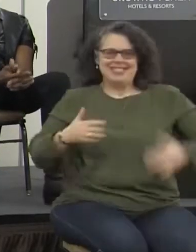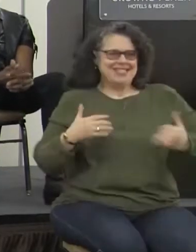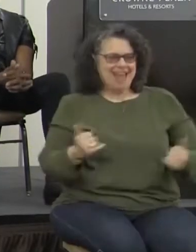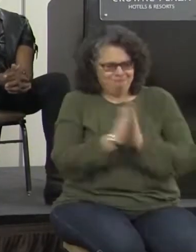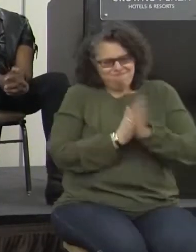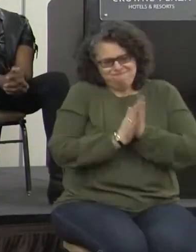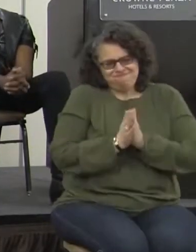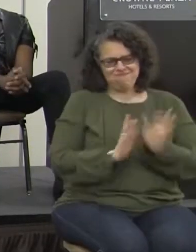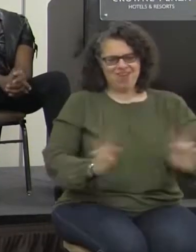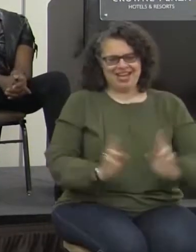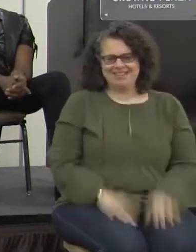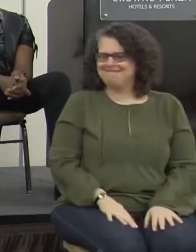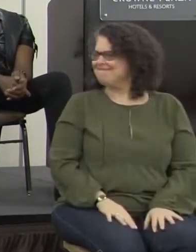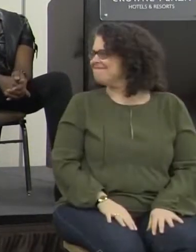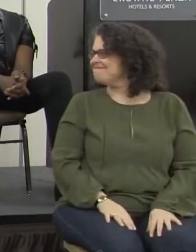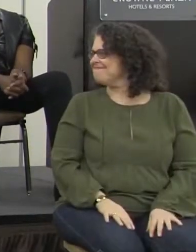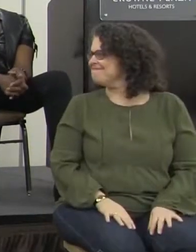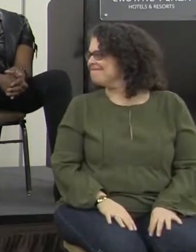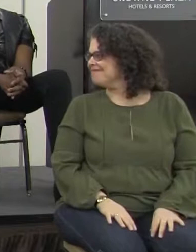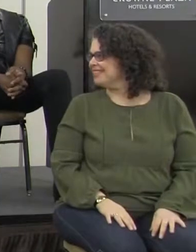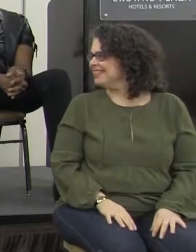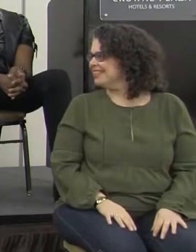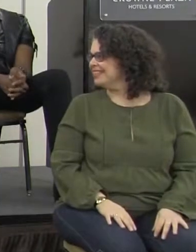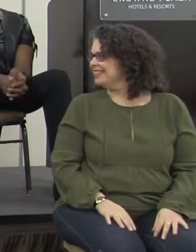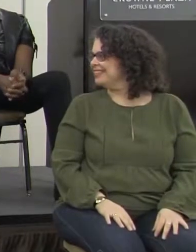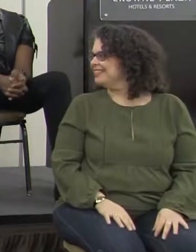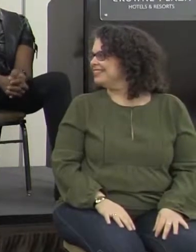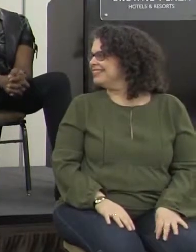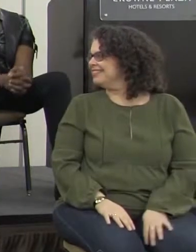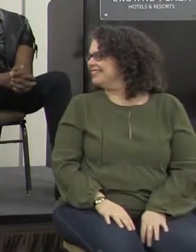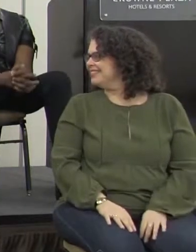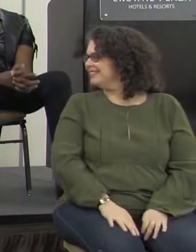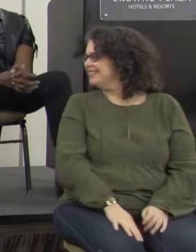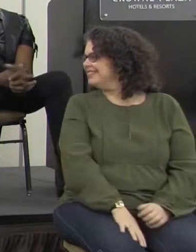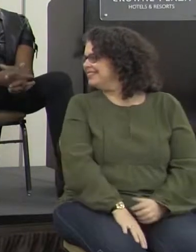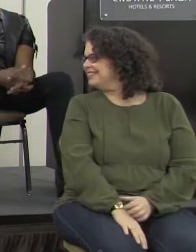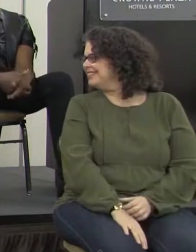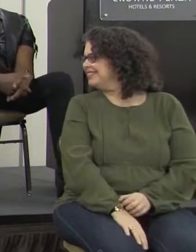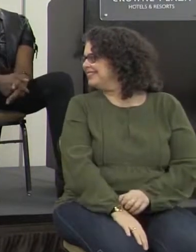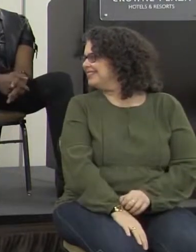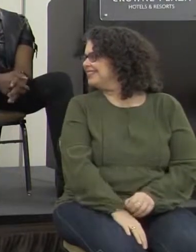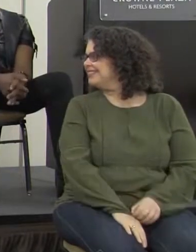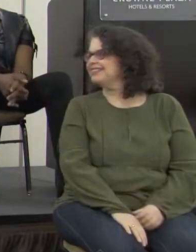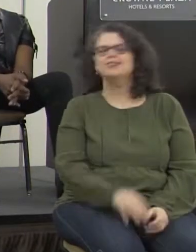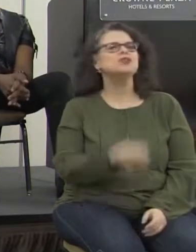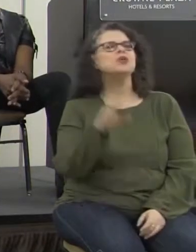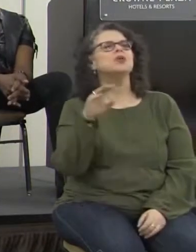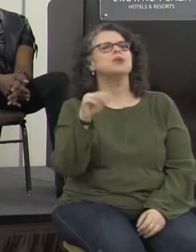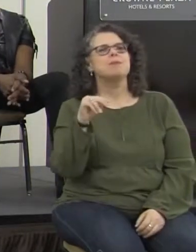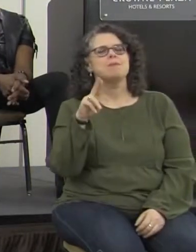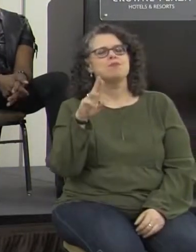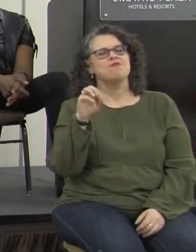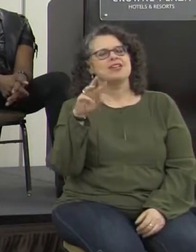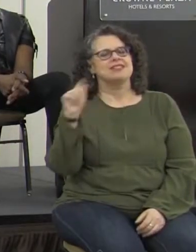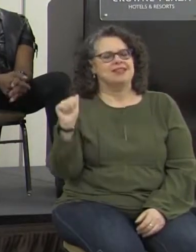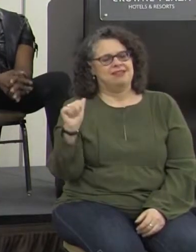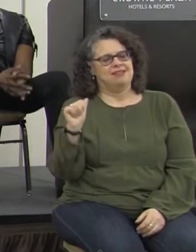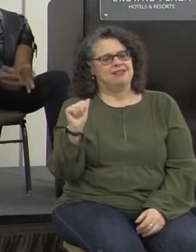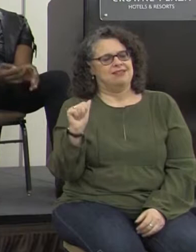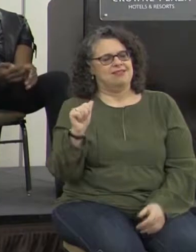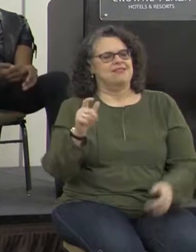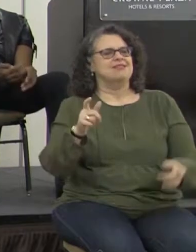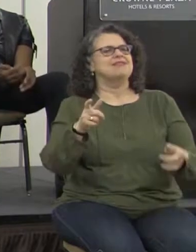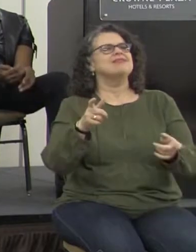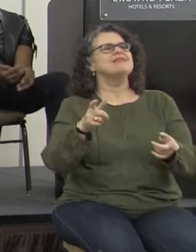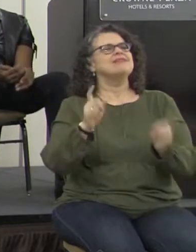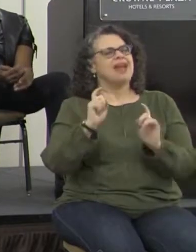I yield the floor to you. Thank you. Mufasa forwarded us those questions,